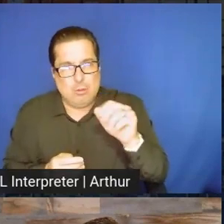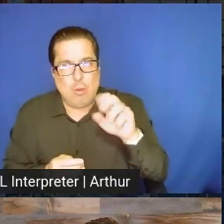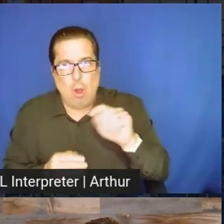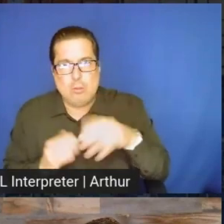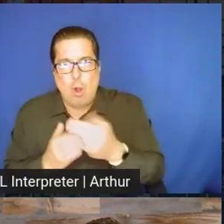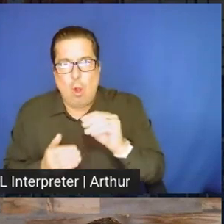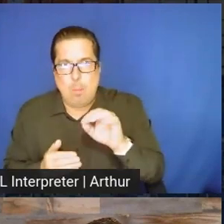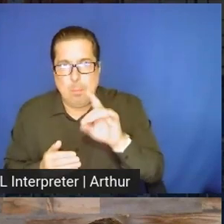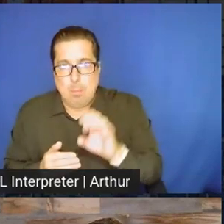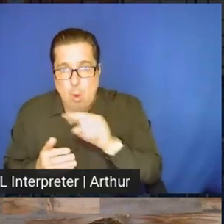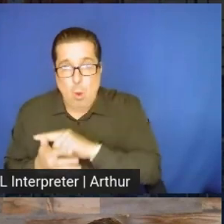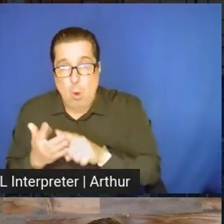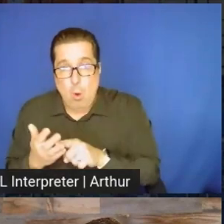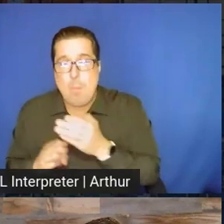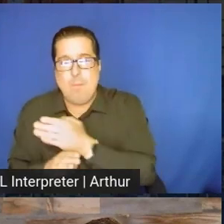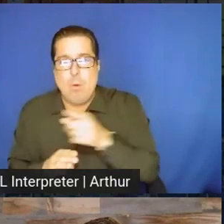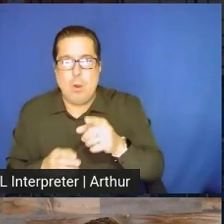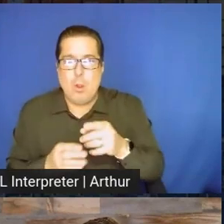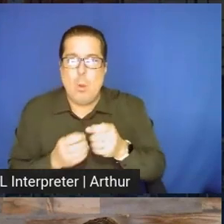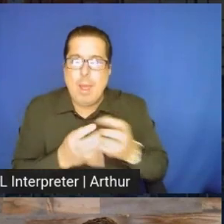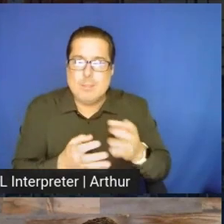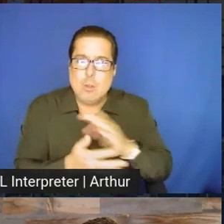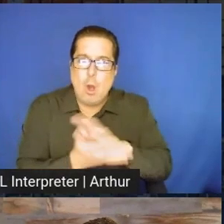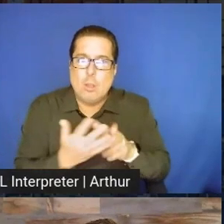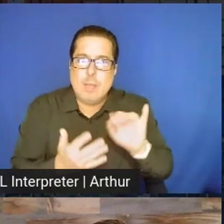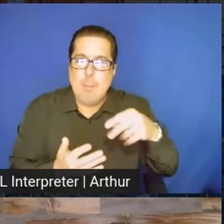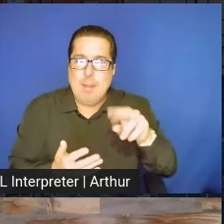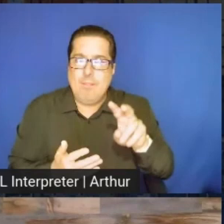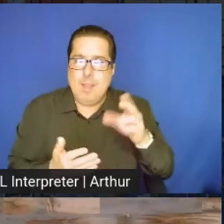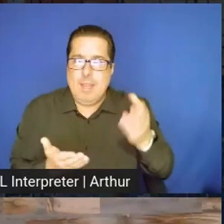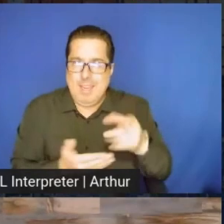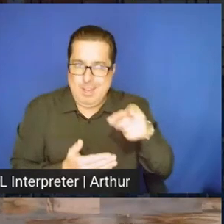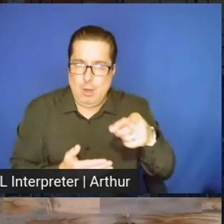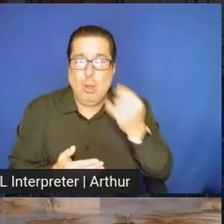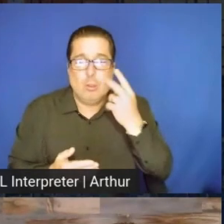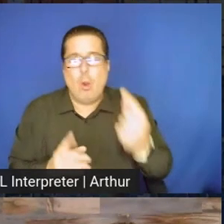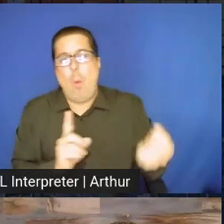IPv4 IPs here. And let's go back and look at